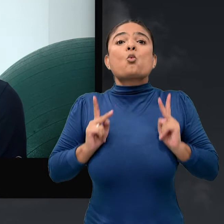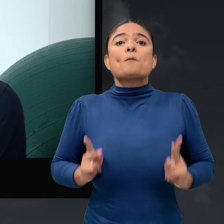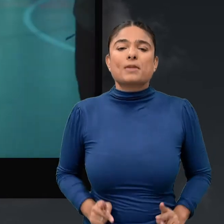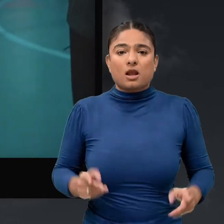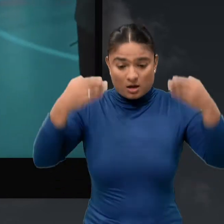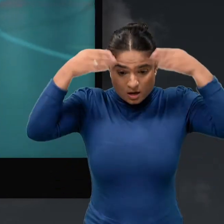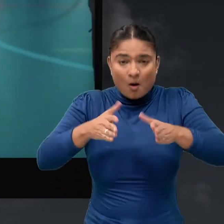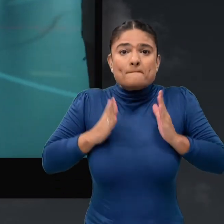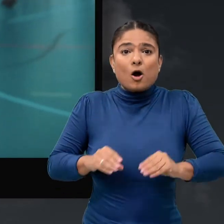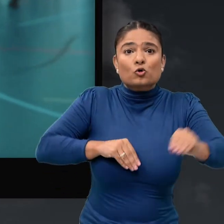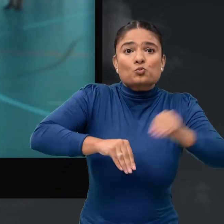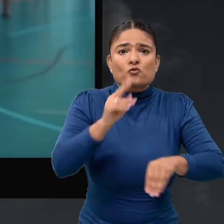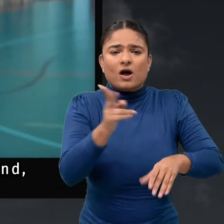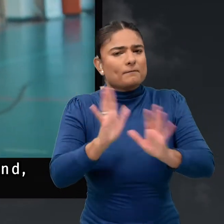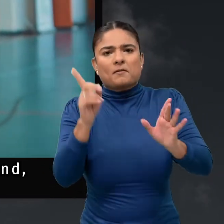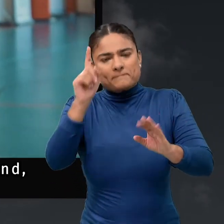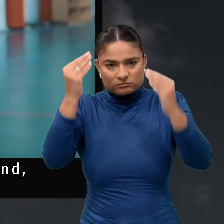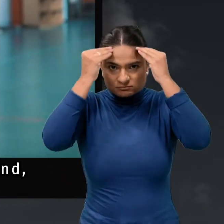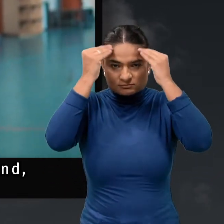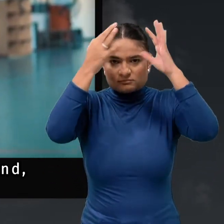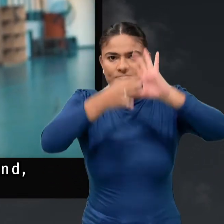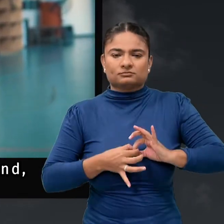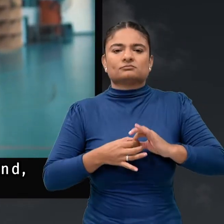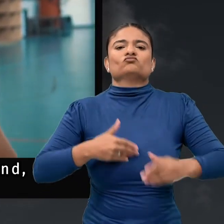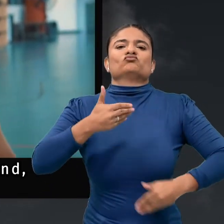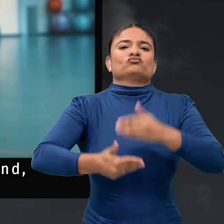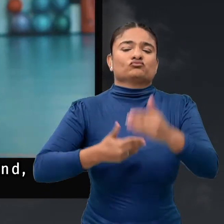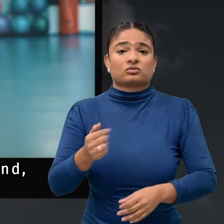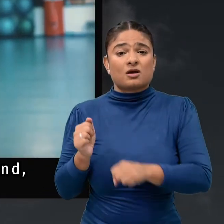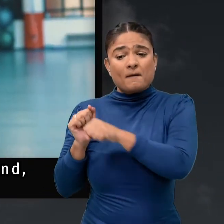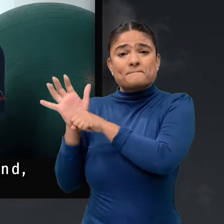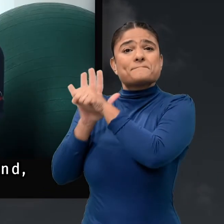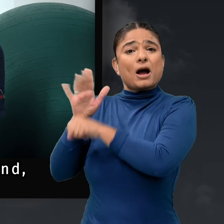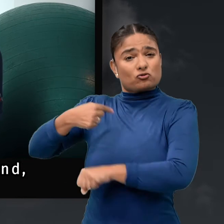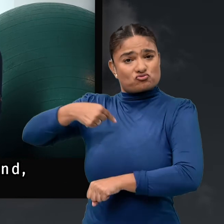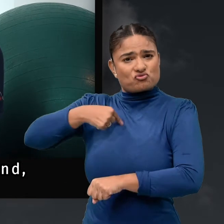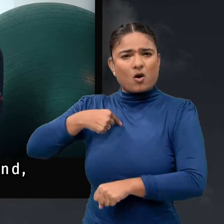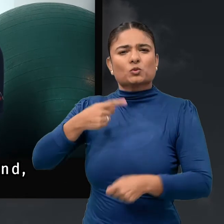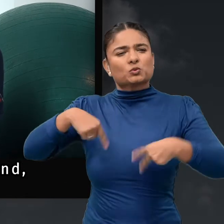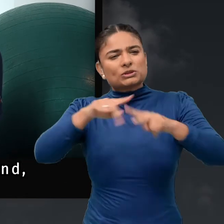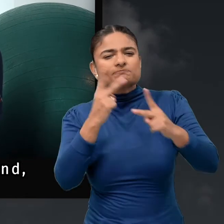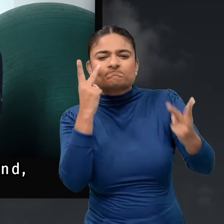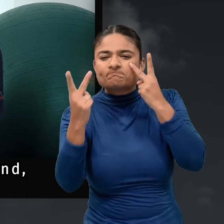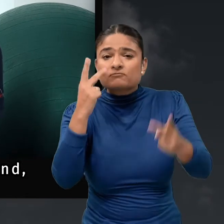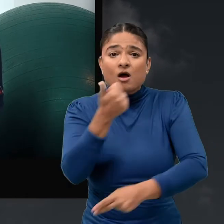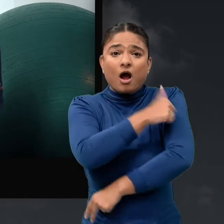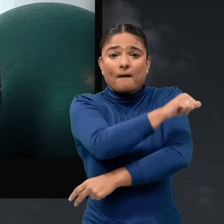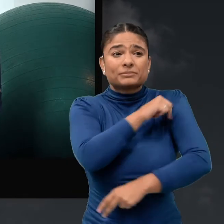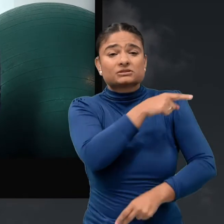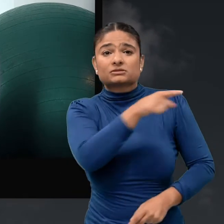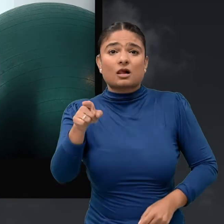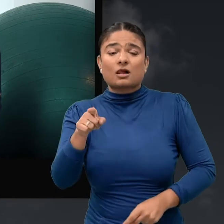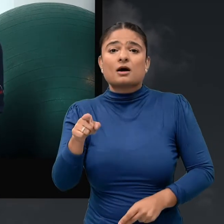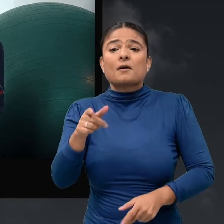physical state. Coming from the South African background, our therapy goes as far as inpatient. So